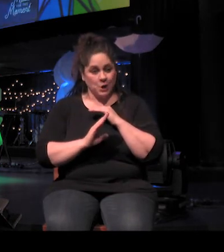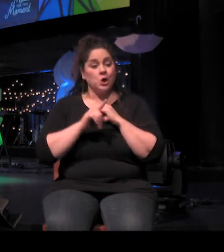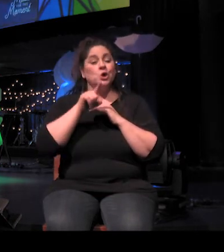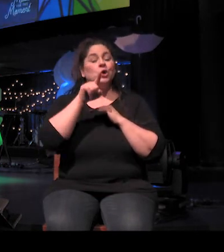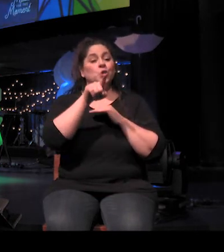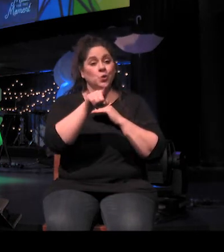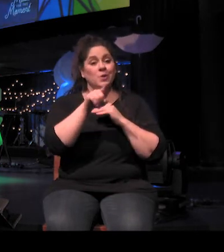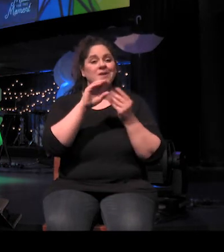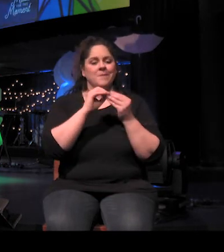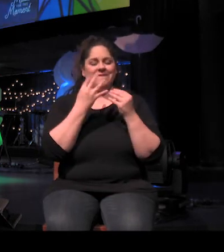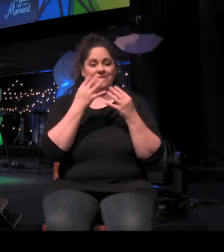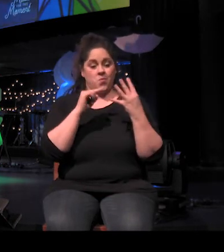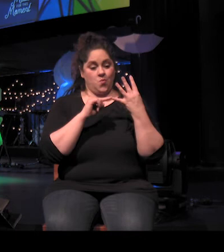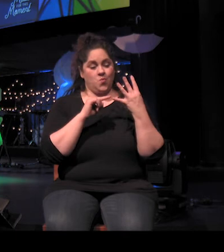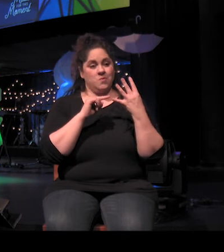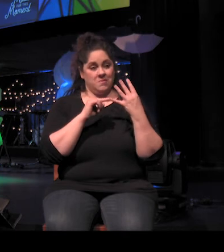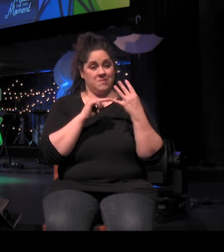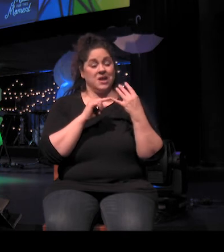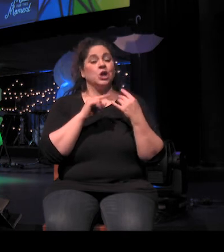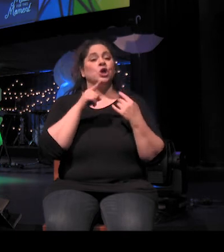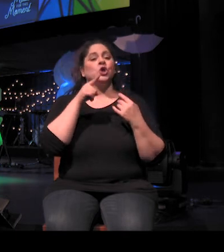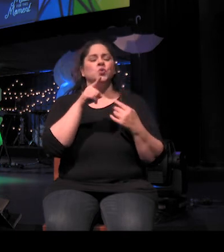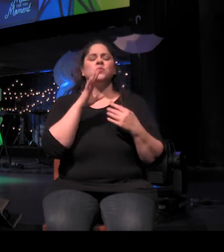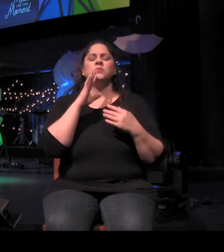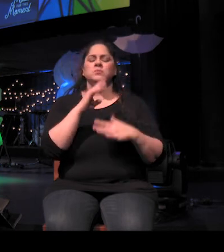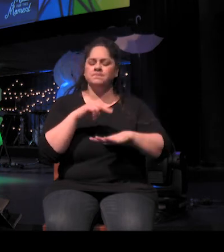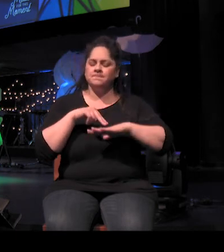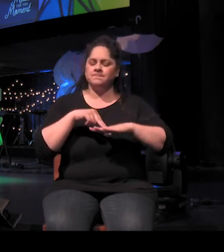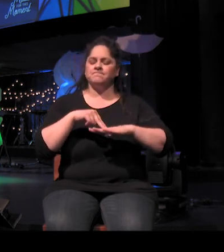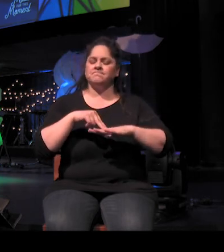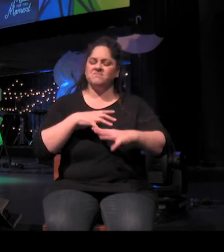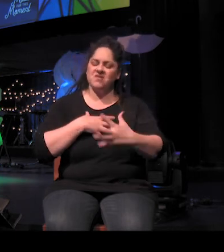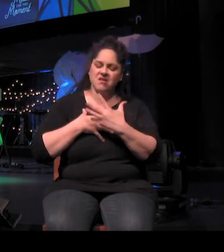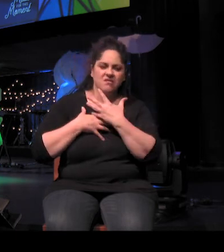confidently. Stand firmly.